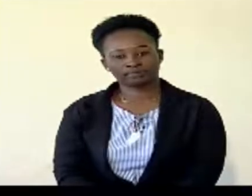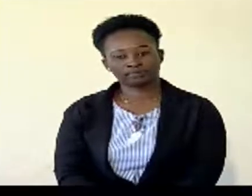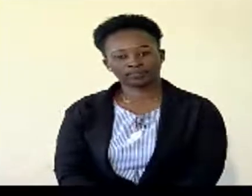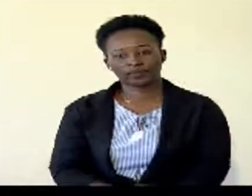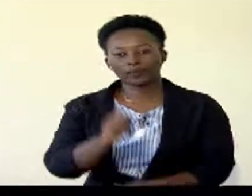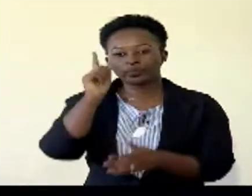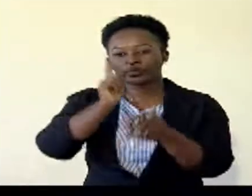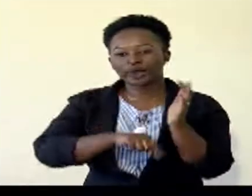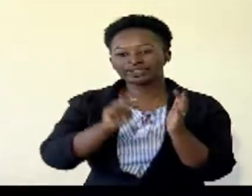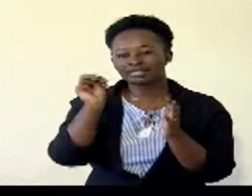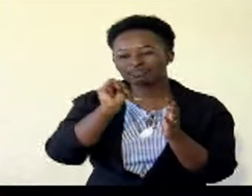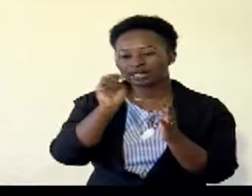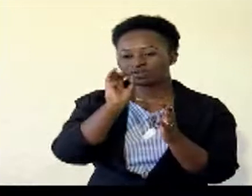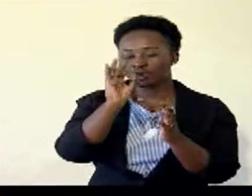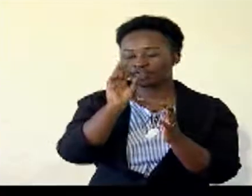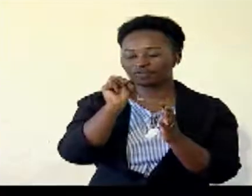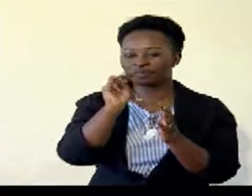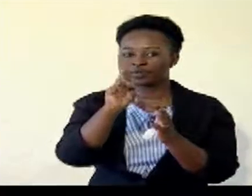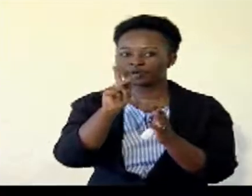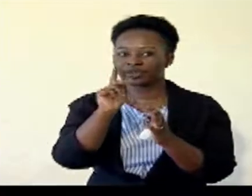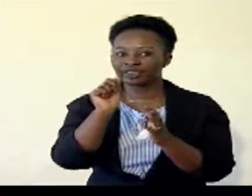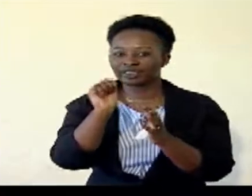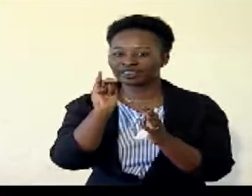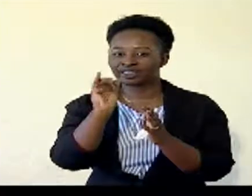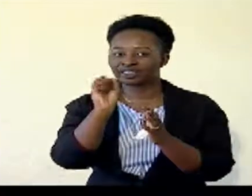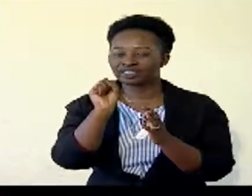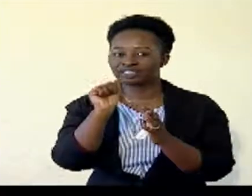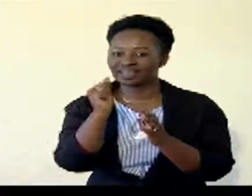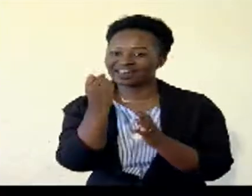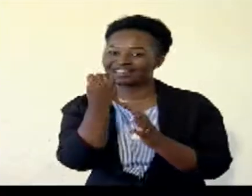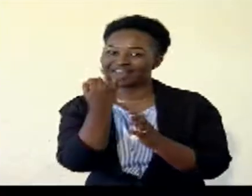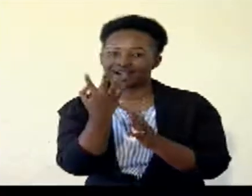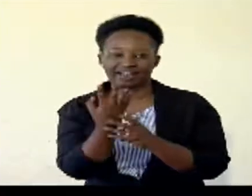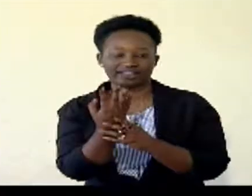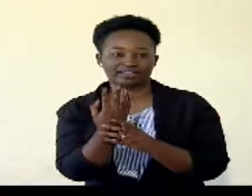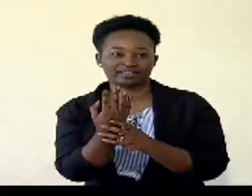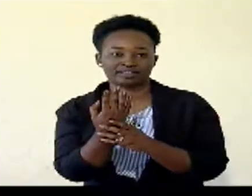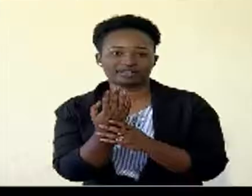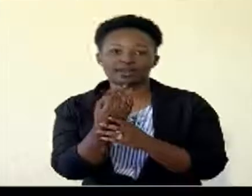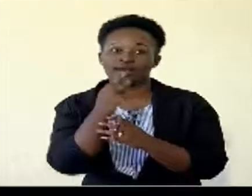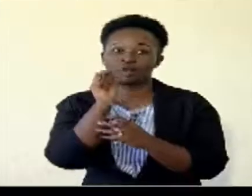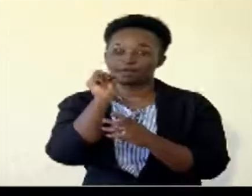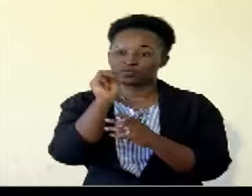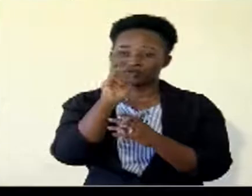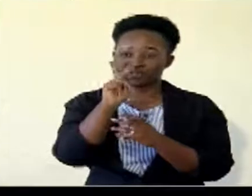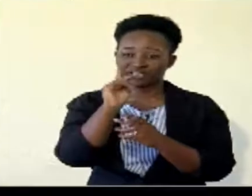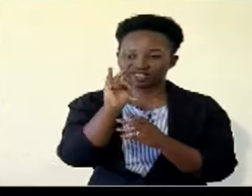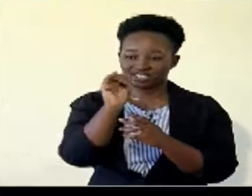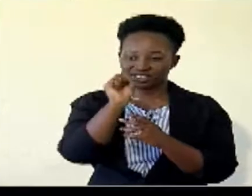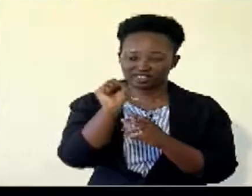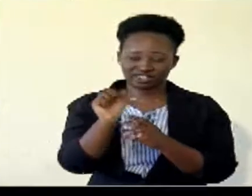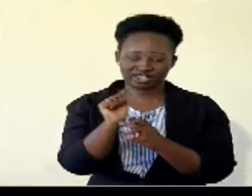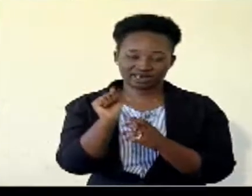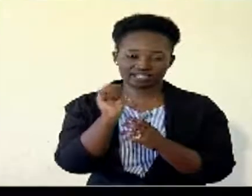the mass of Mukisa? They want mass of Mukisa. So let Mukisa's mass be M what?